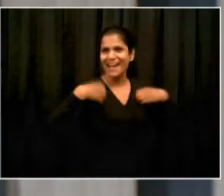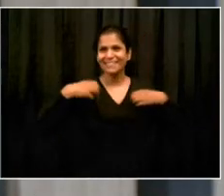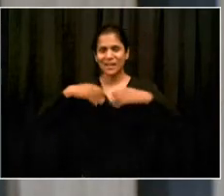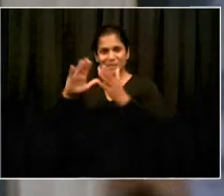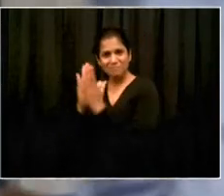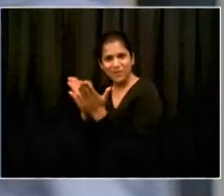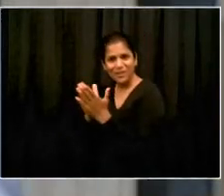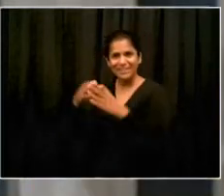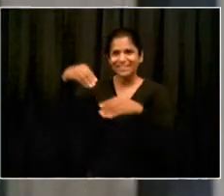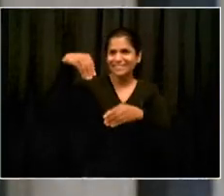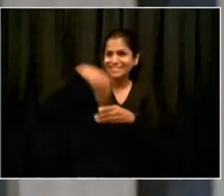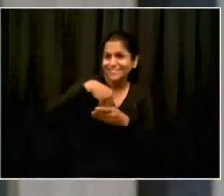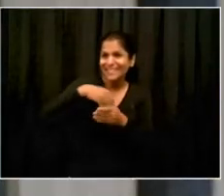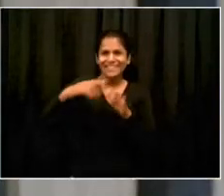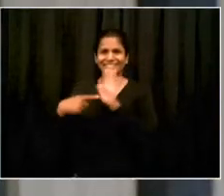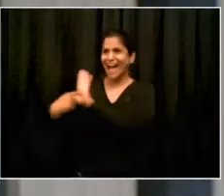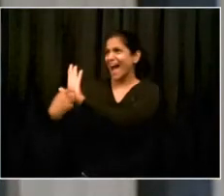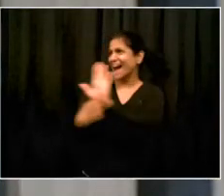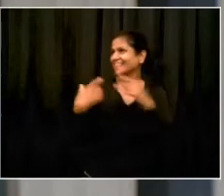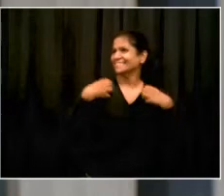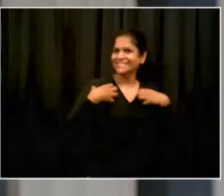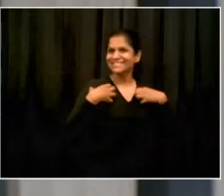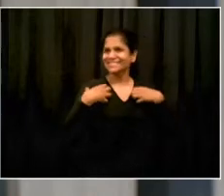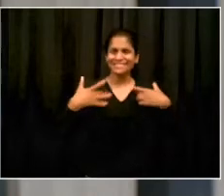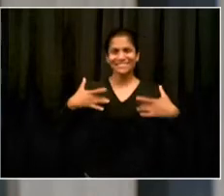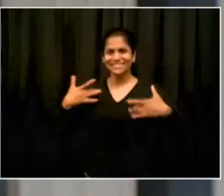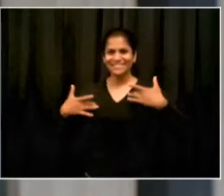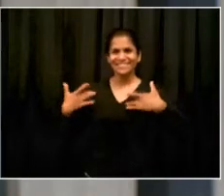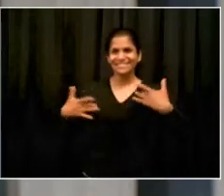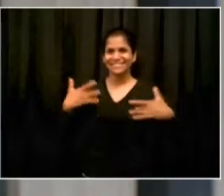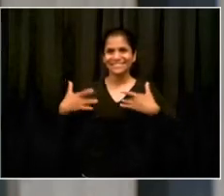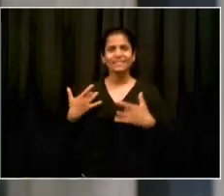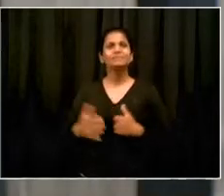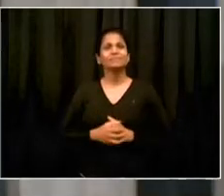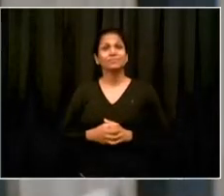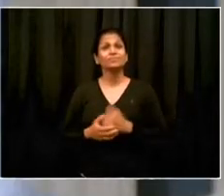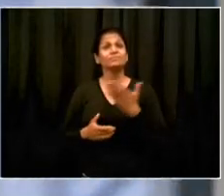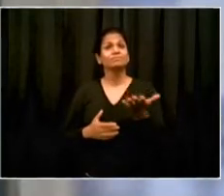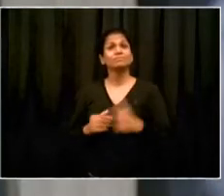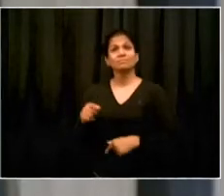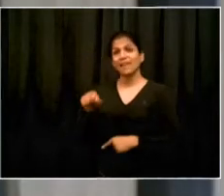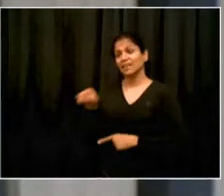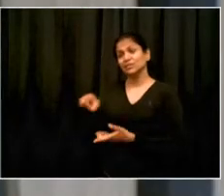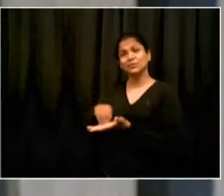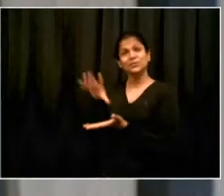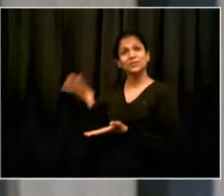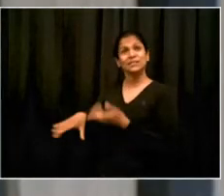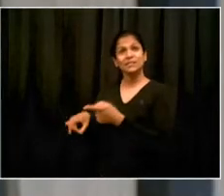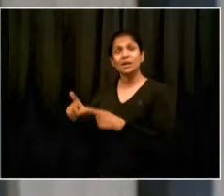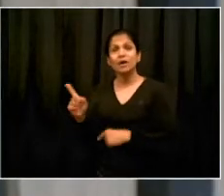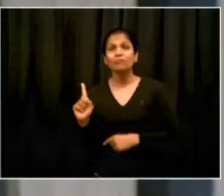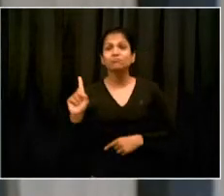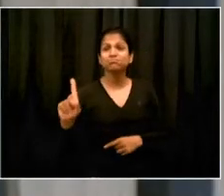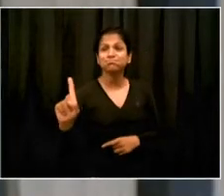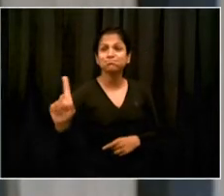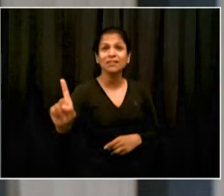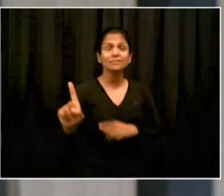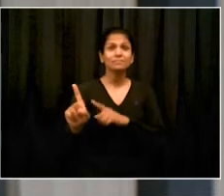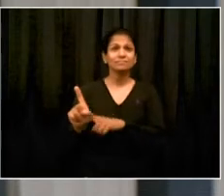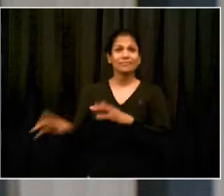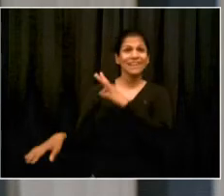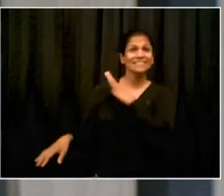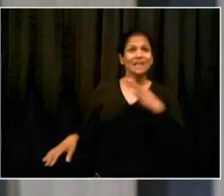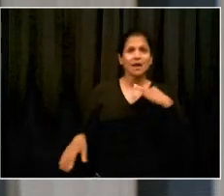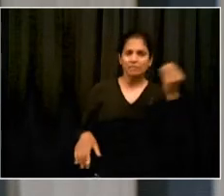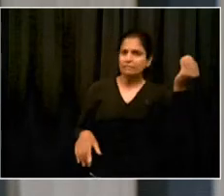classroom, one of the staff members whispered in my ear, this child and her sister have been in 3 foster homes for the time that